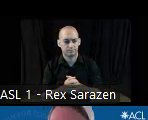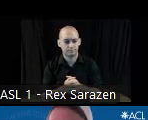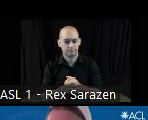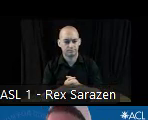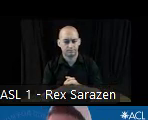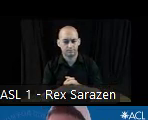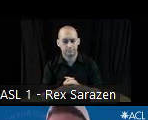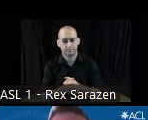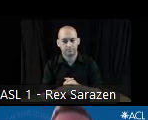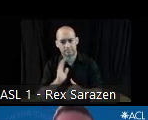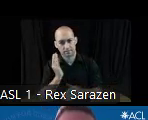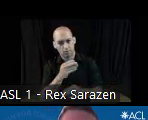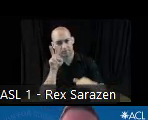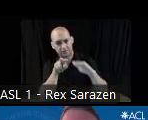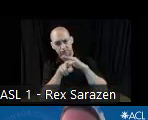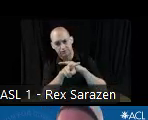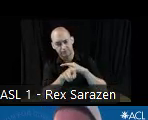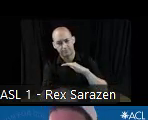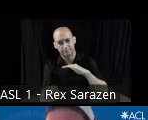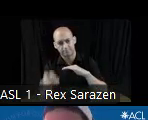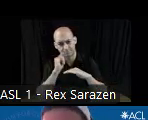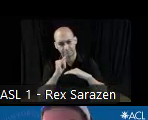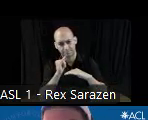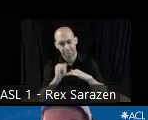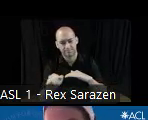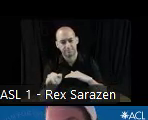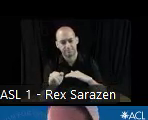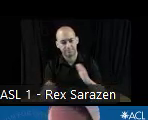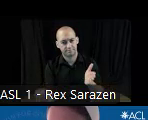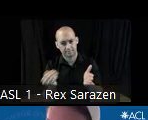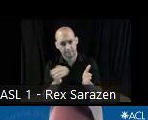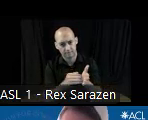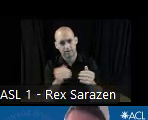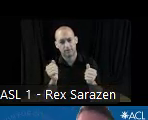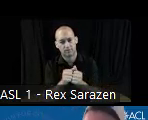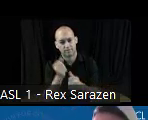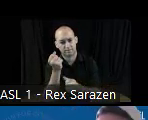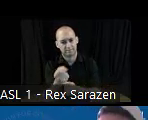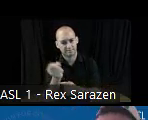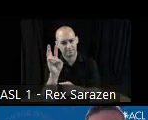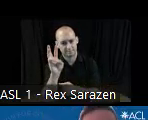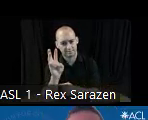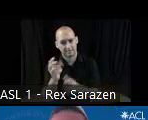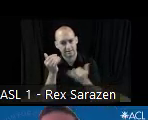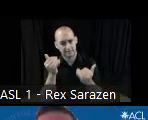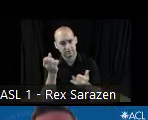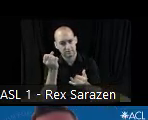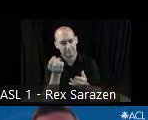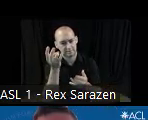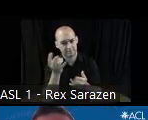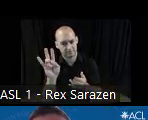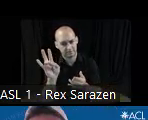you'll see our vision. And again, with 16, now 17